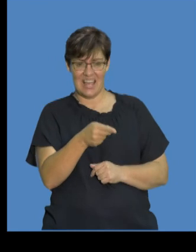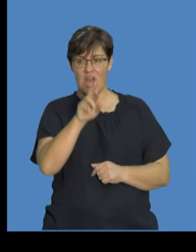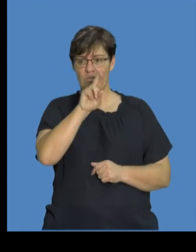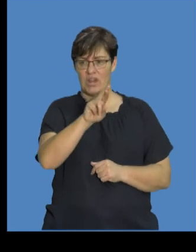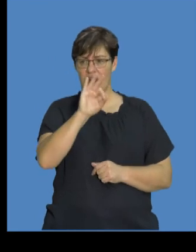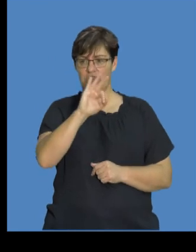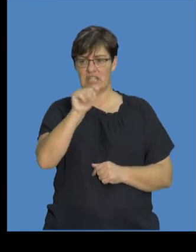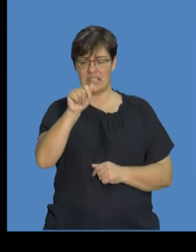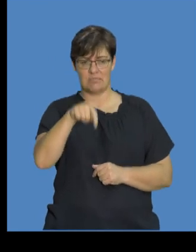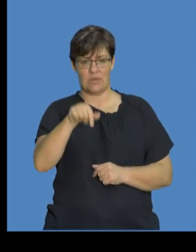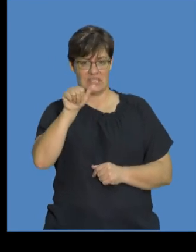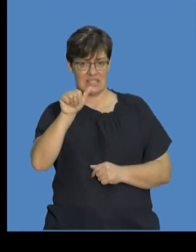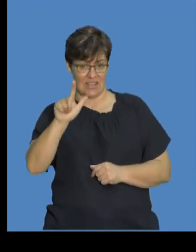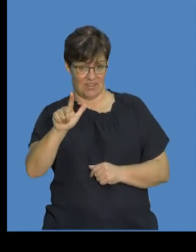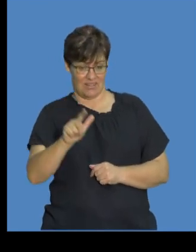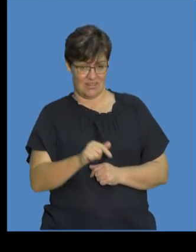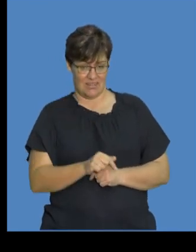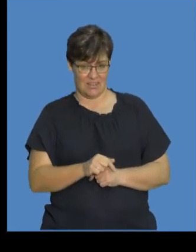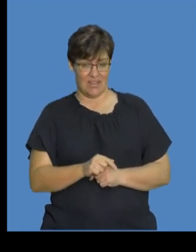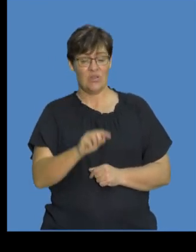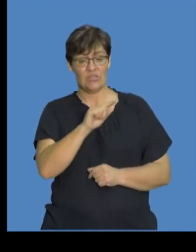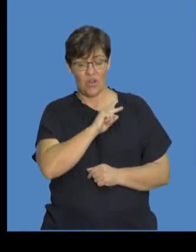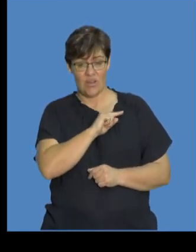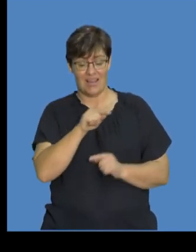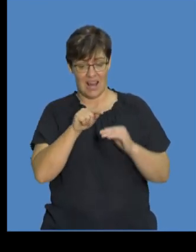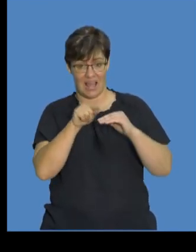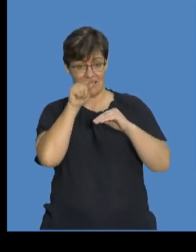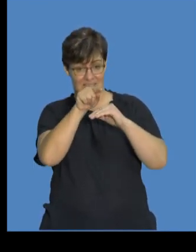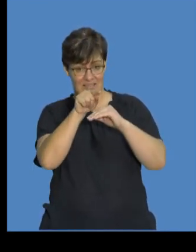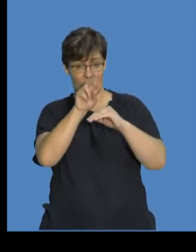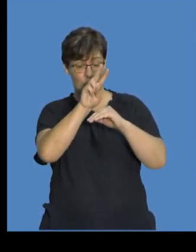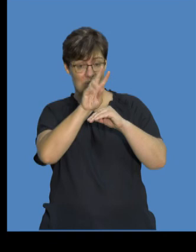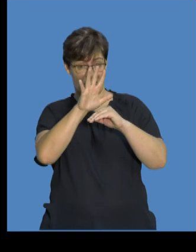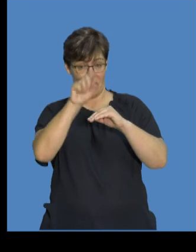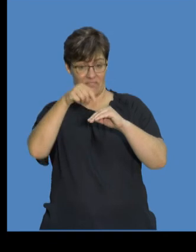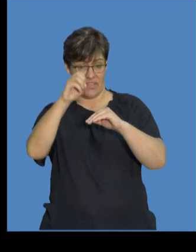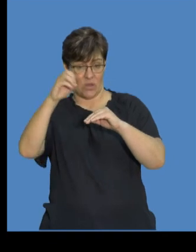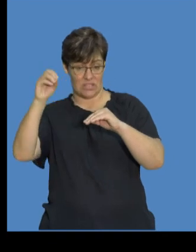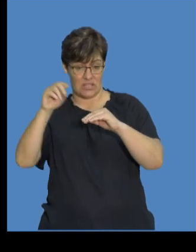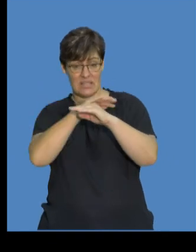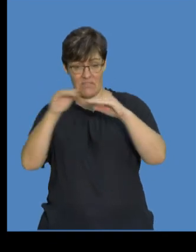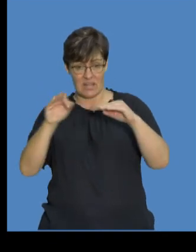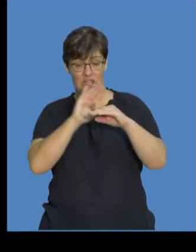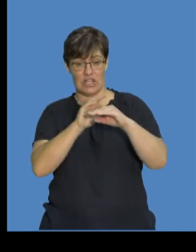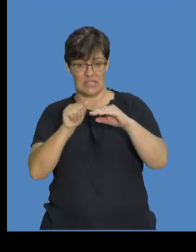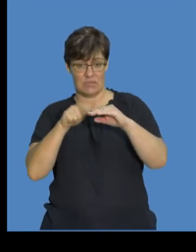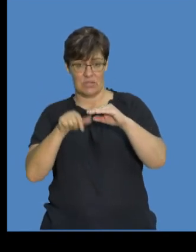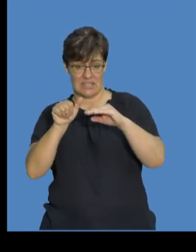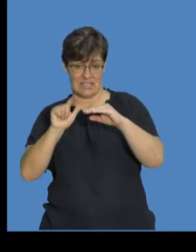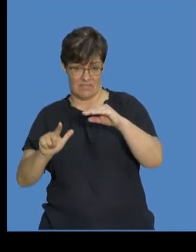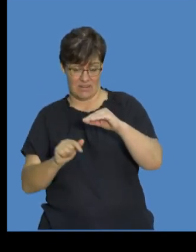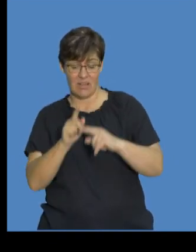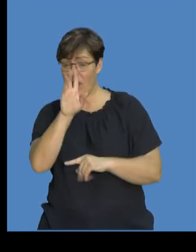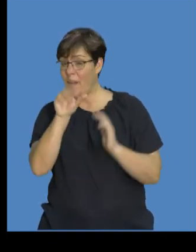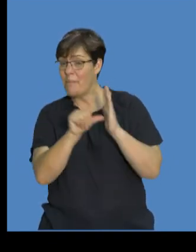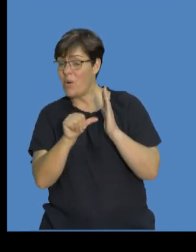Remember, there it is, 36.67. Therefore, divided by 36.67. Now notice